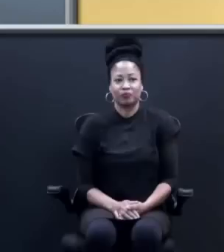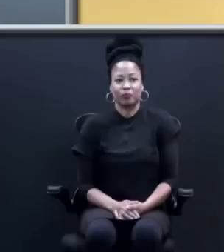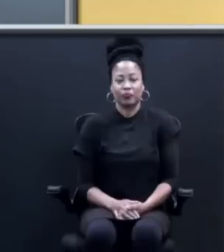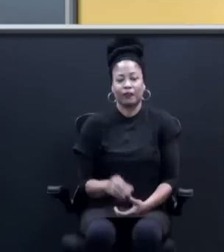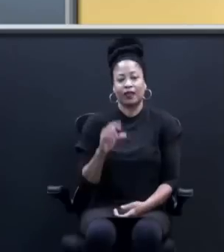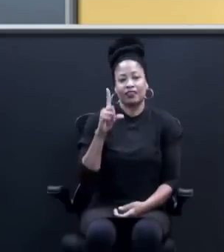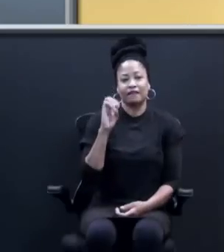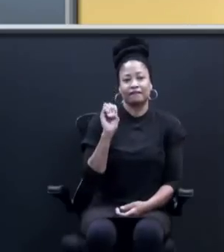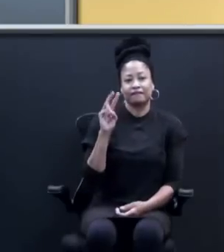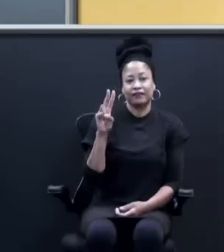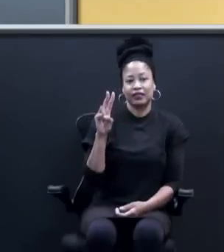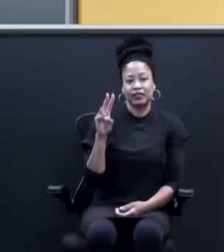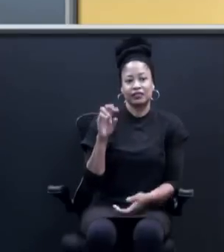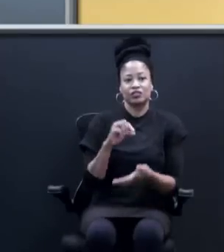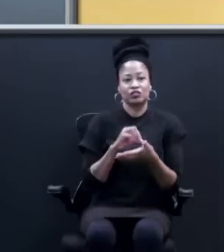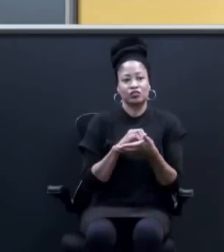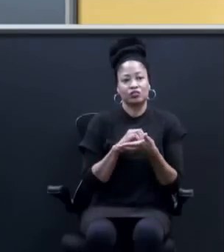and verse